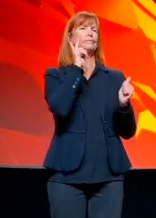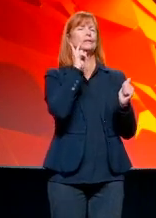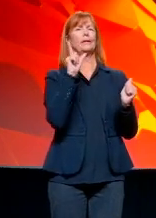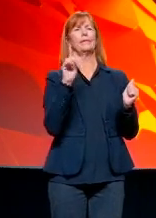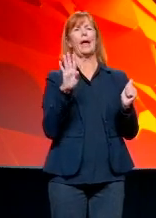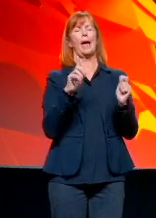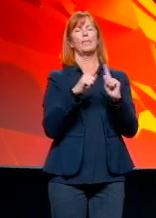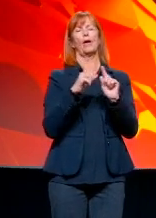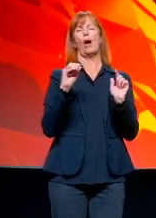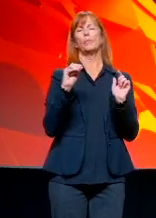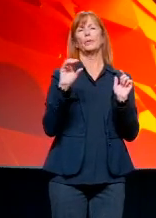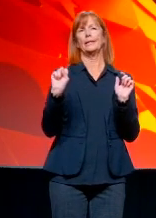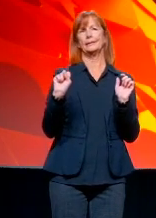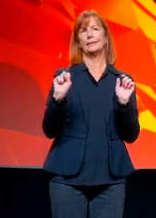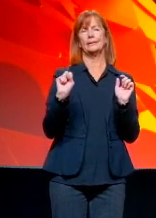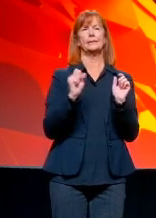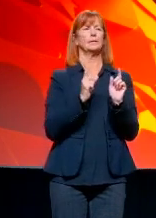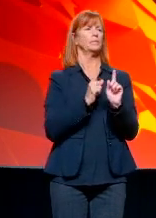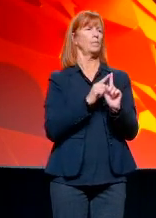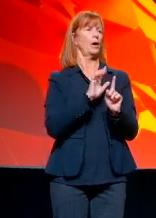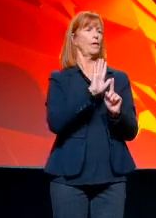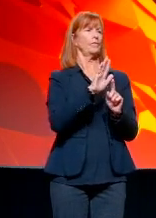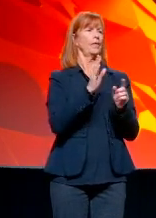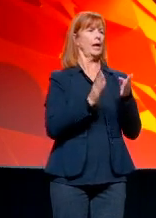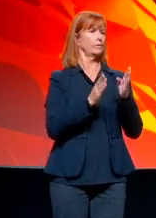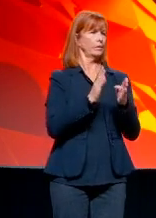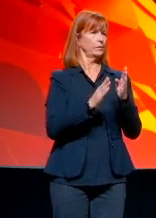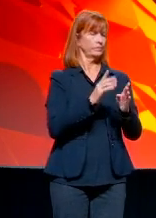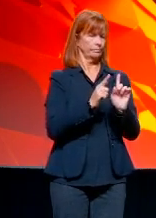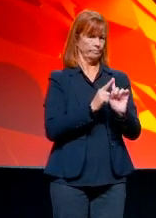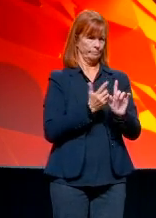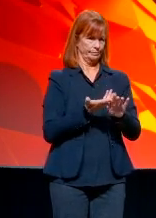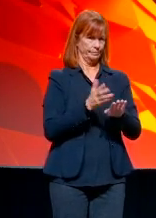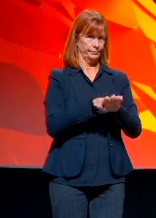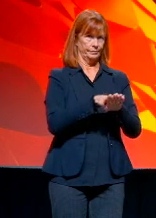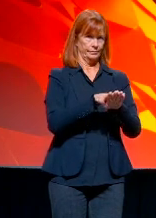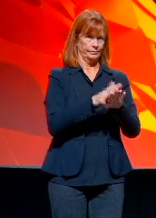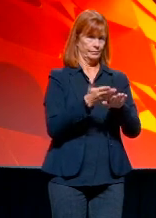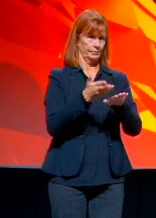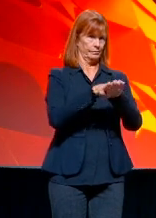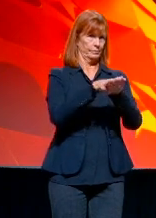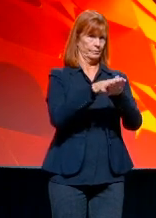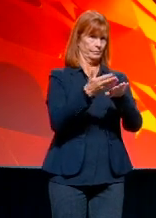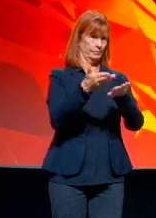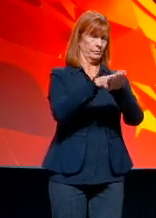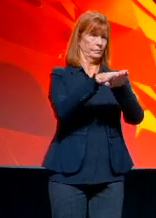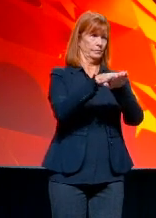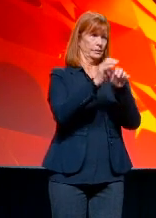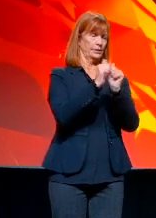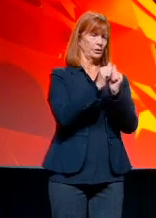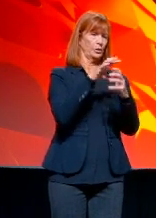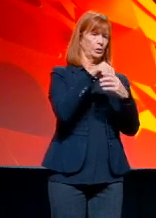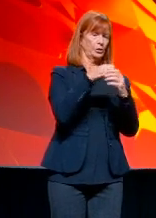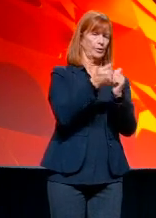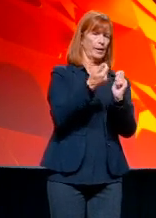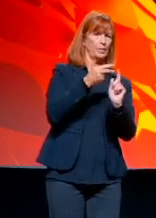operating system of the autonomy stack, and it calls like the perception module and the motor module as the